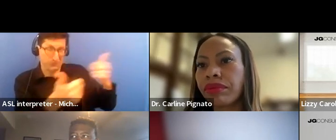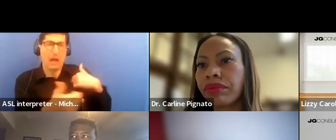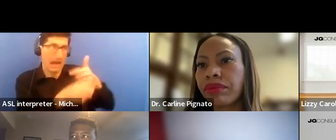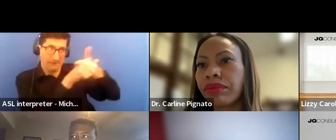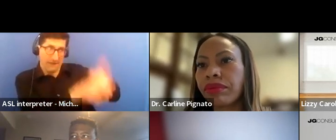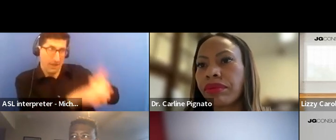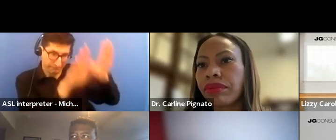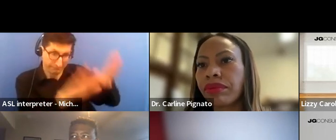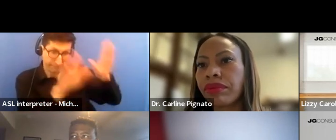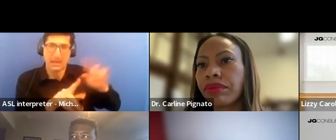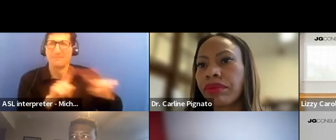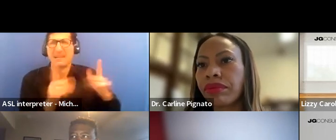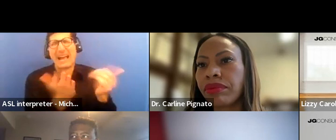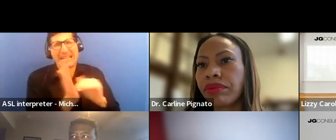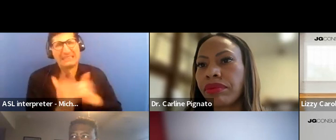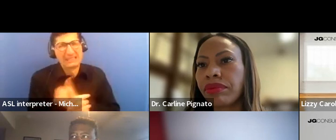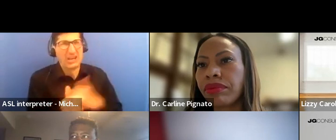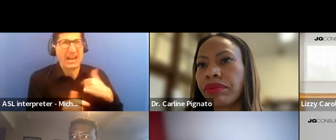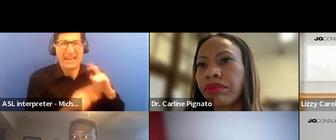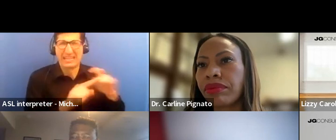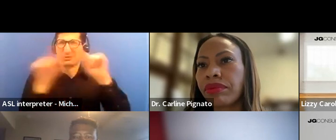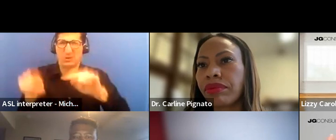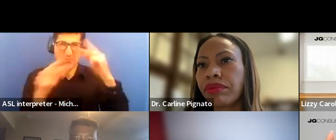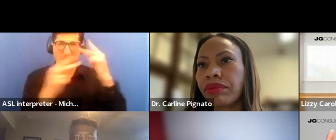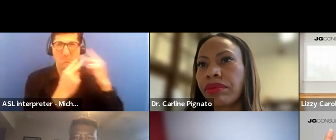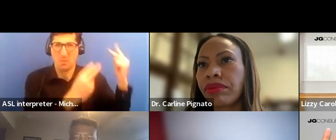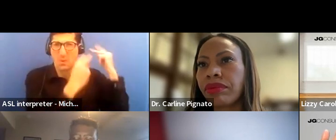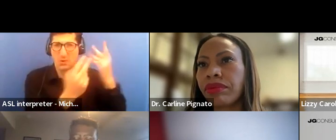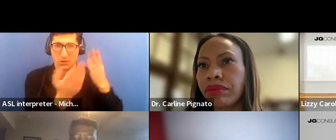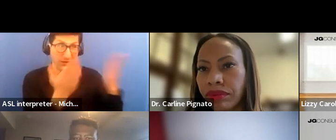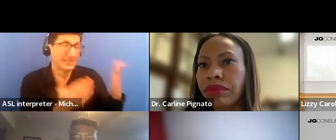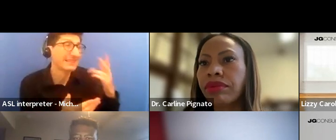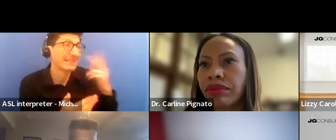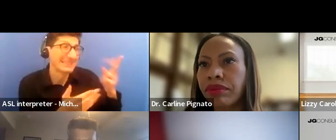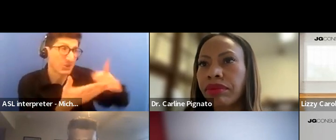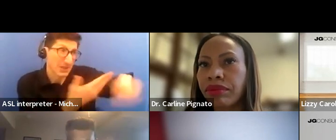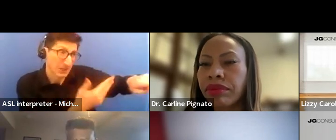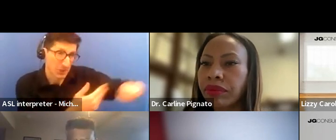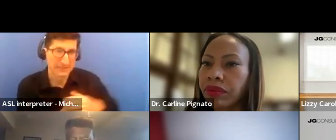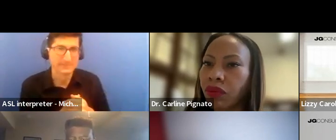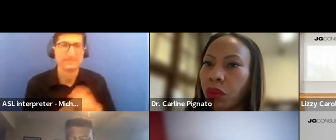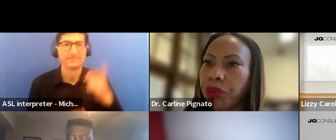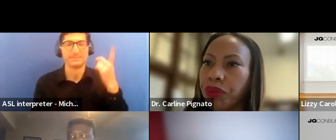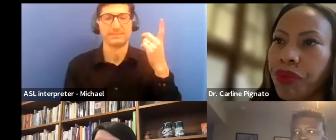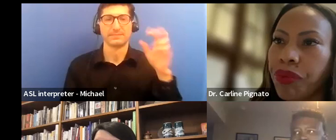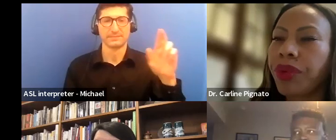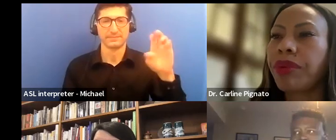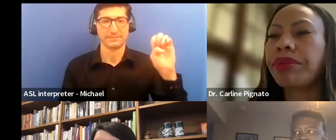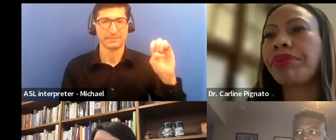but I have to get to a memorial service. So thank you, Michael. See you all next week. Okay. And